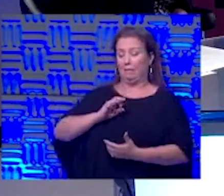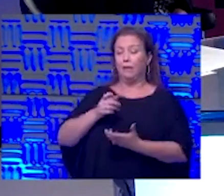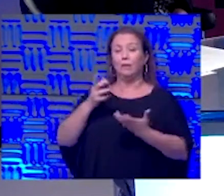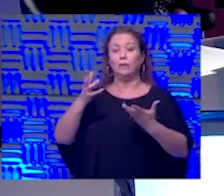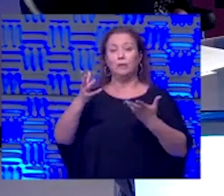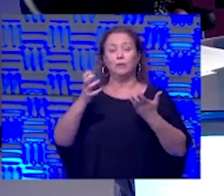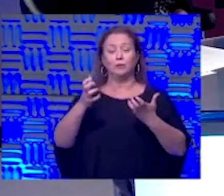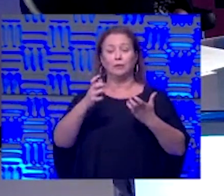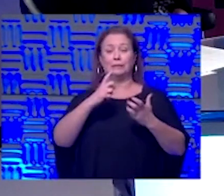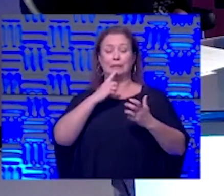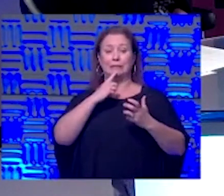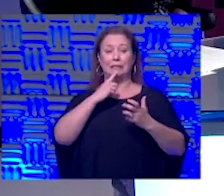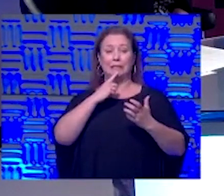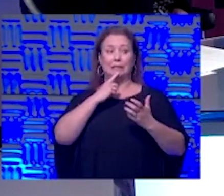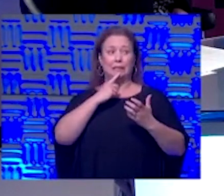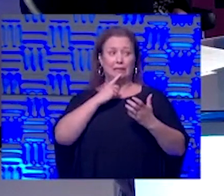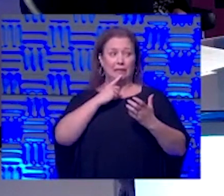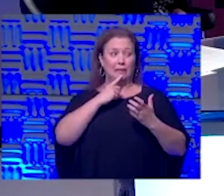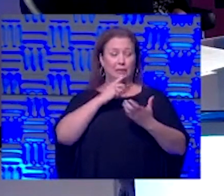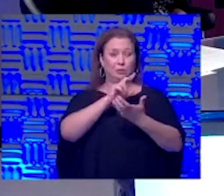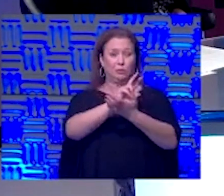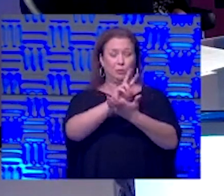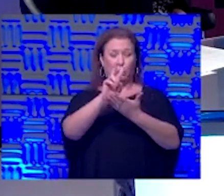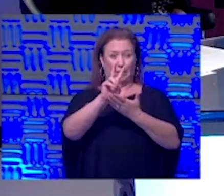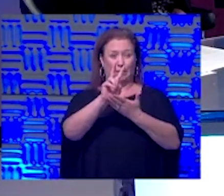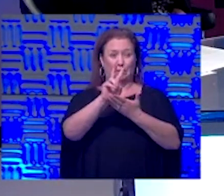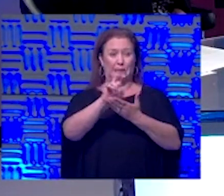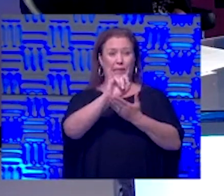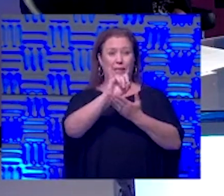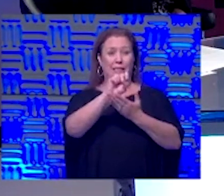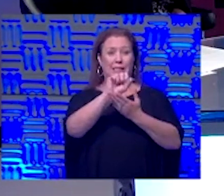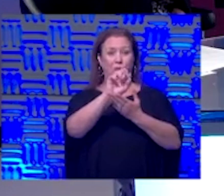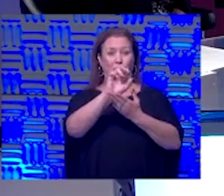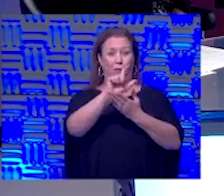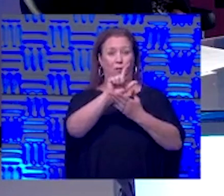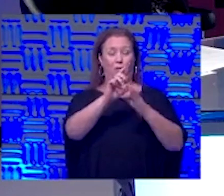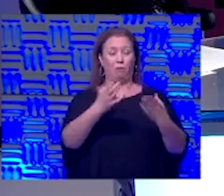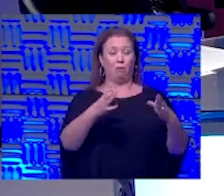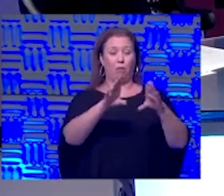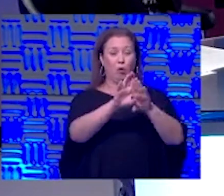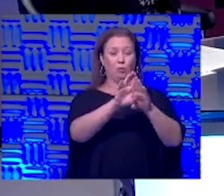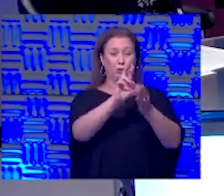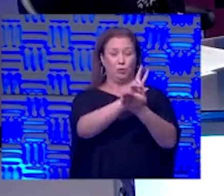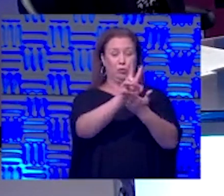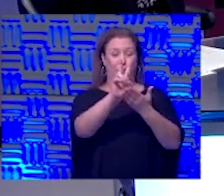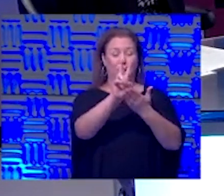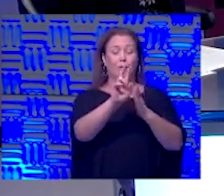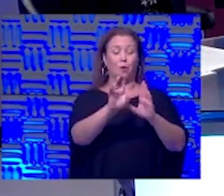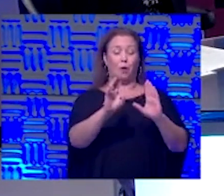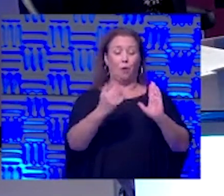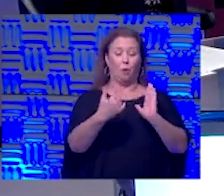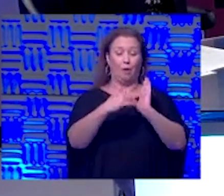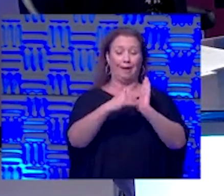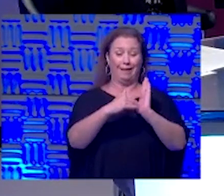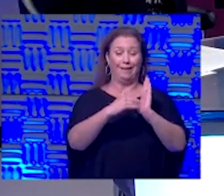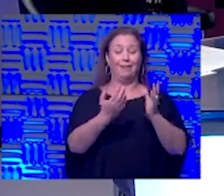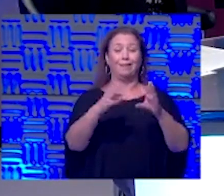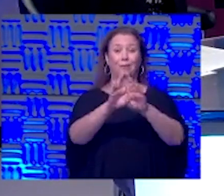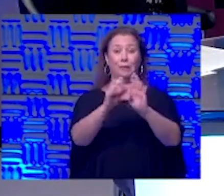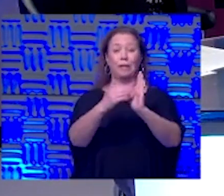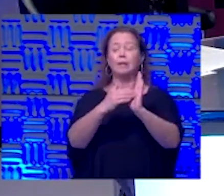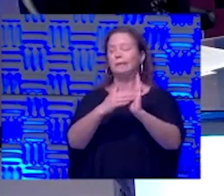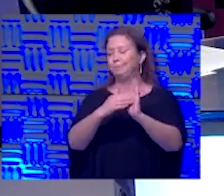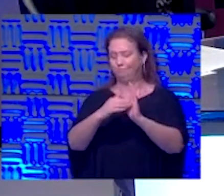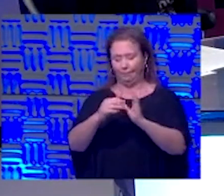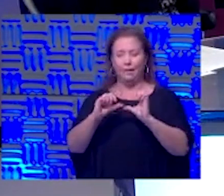she points out that Israel closed after 2 weeks of reopening. Right. So again, this will be an ongoing process. Whatever